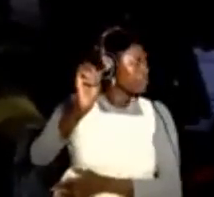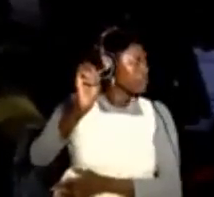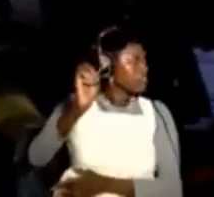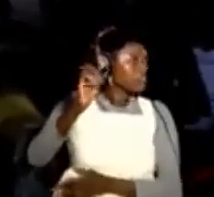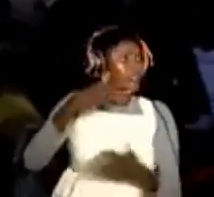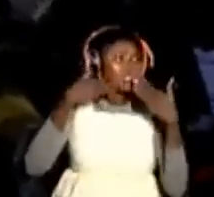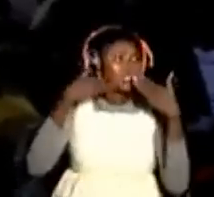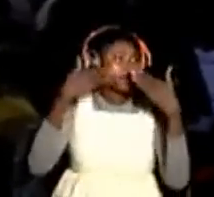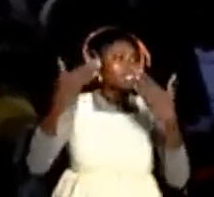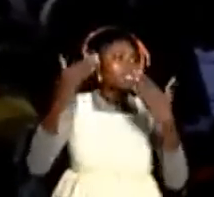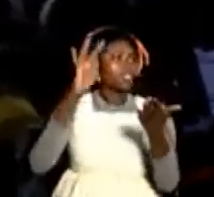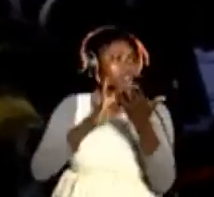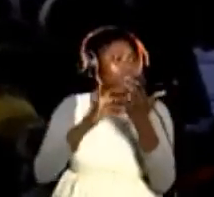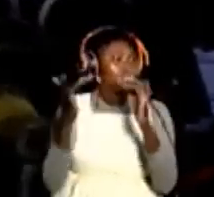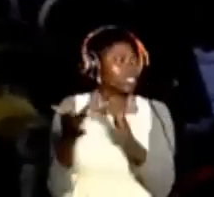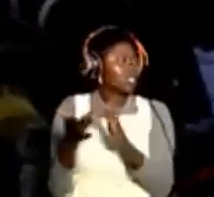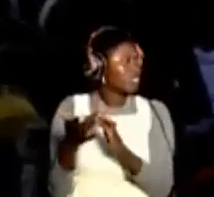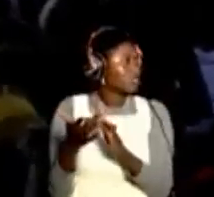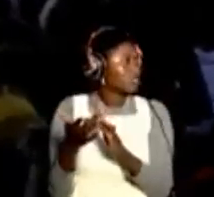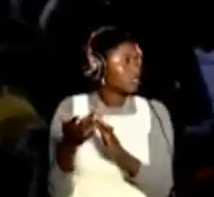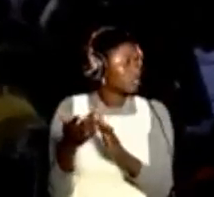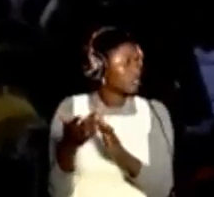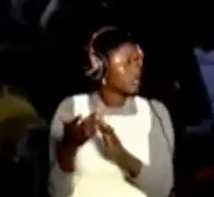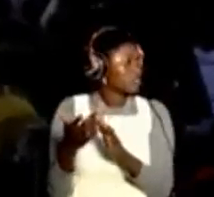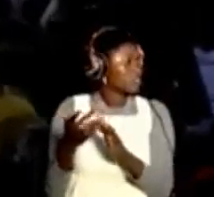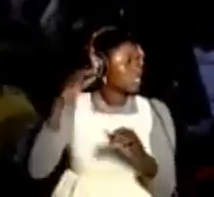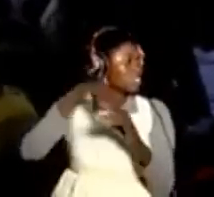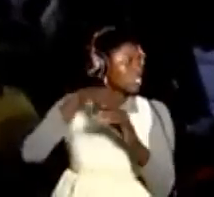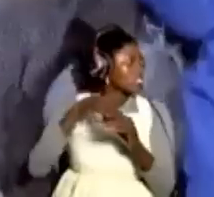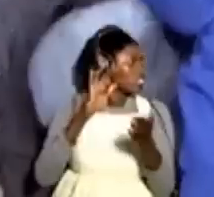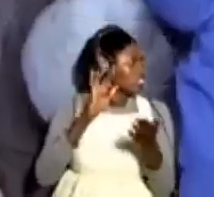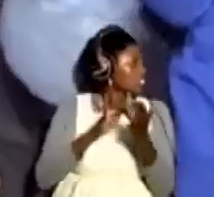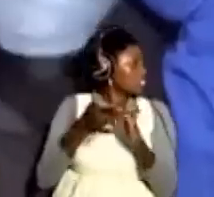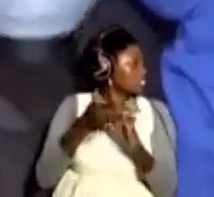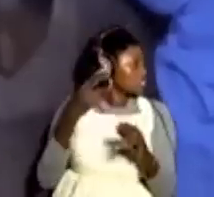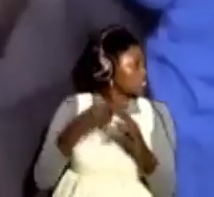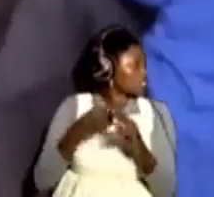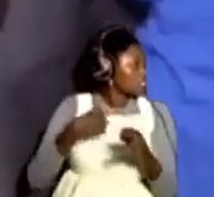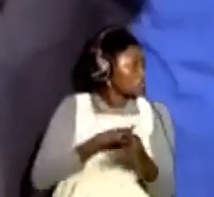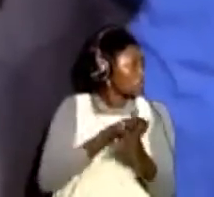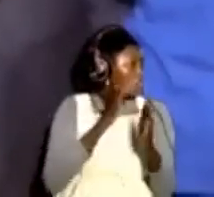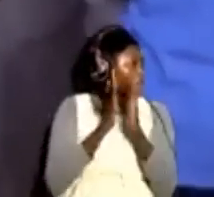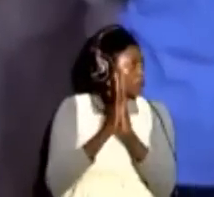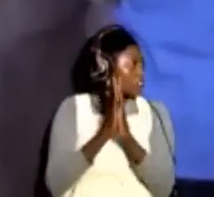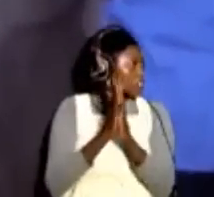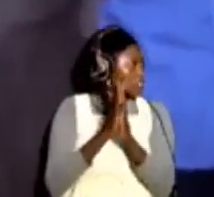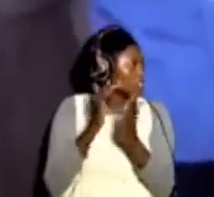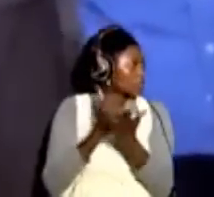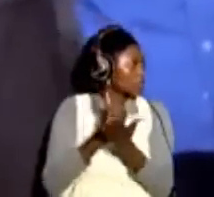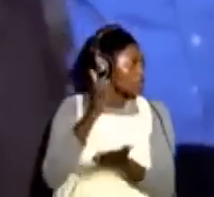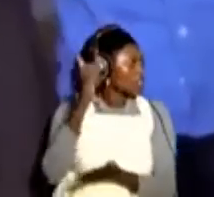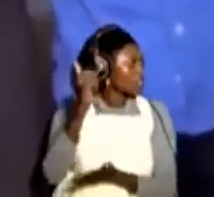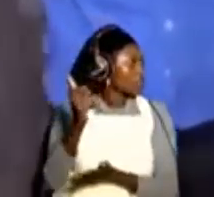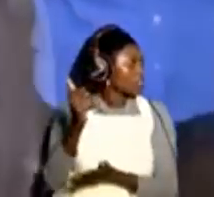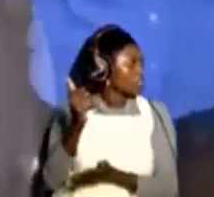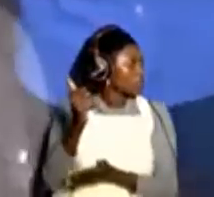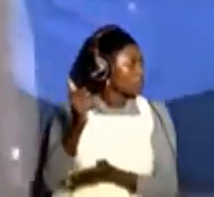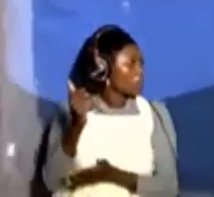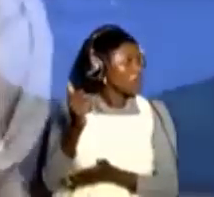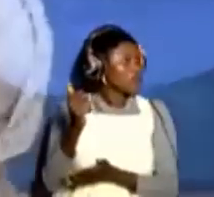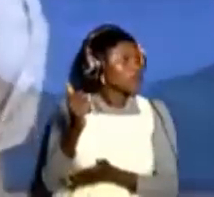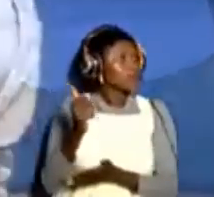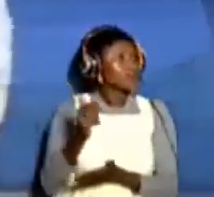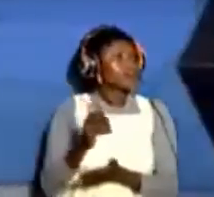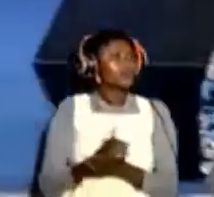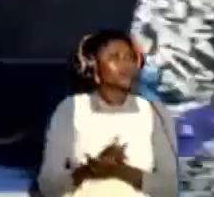Amen. Thank you, Jesus. Amen. In Jesus' name Amen. We pray. Amen. Now you are